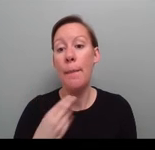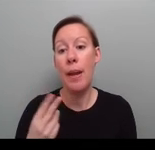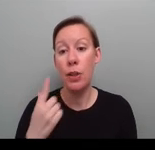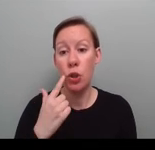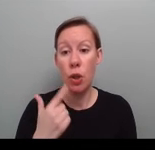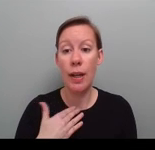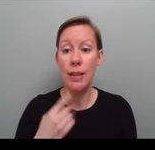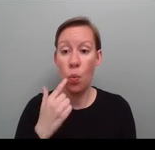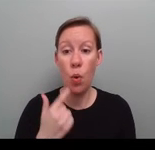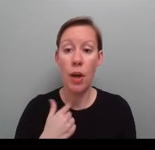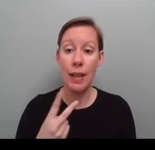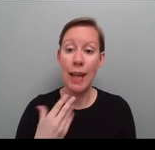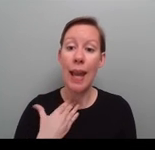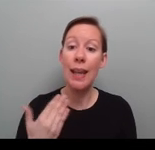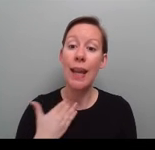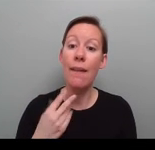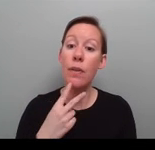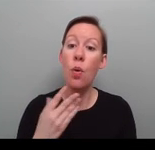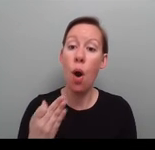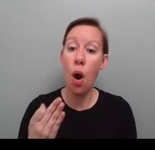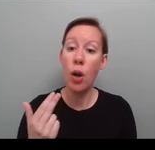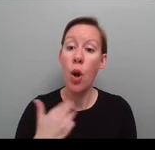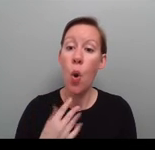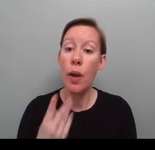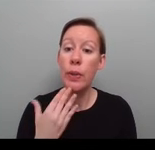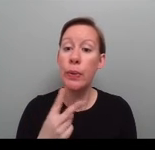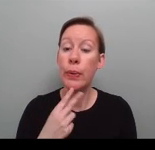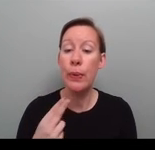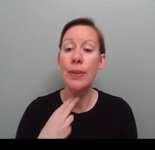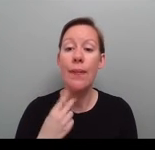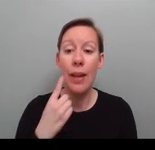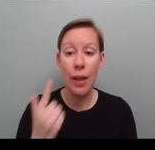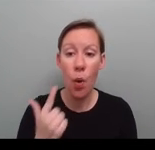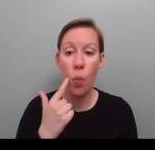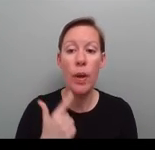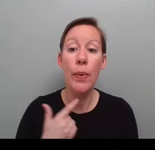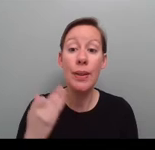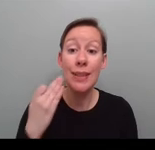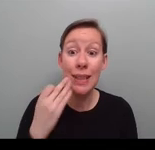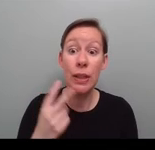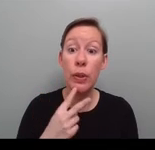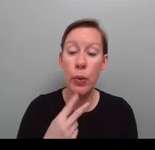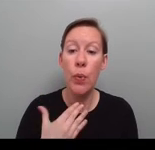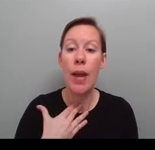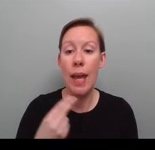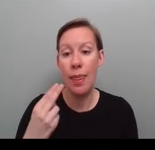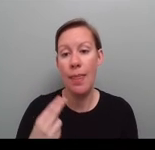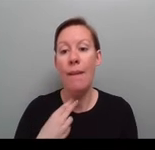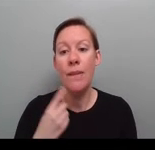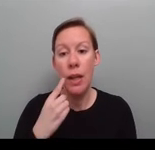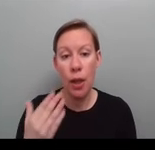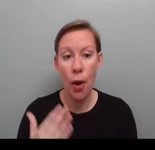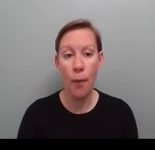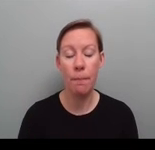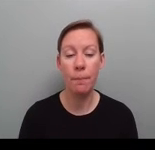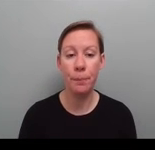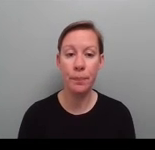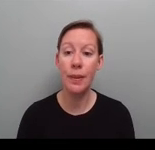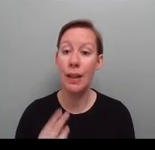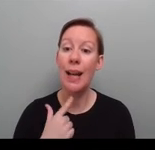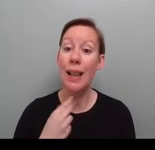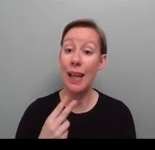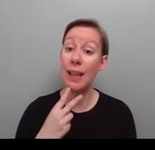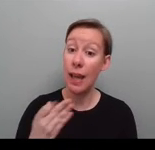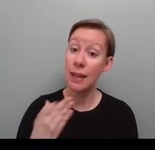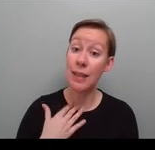the camera is working, and if you are going to be using video, we can actually see you in that video. Now that we know it's working,